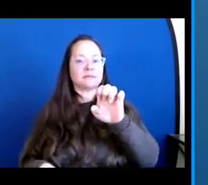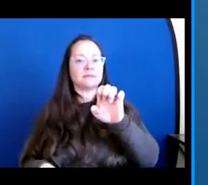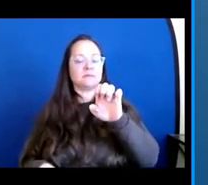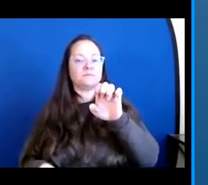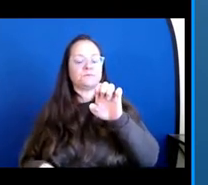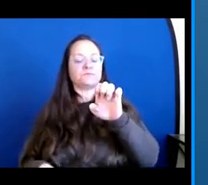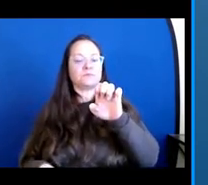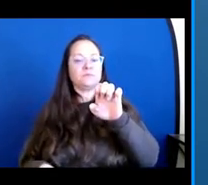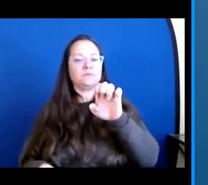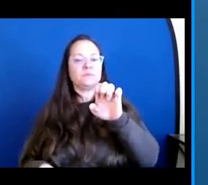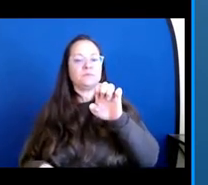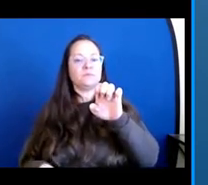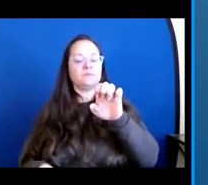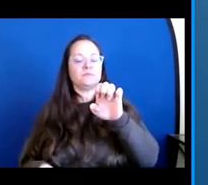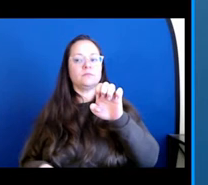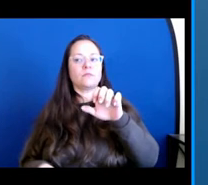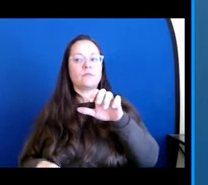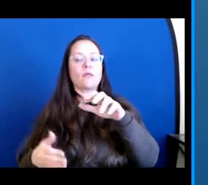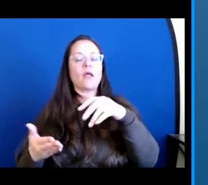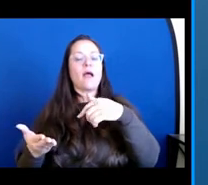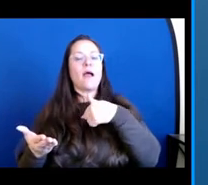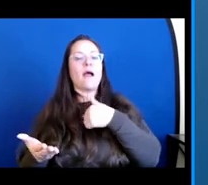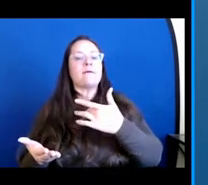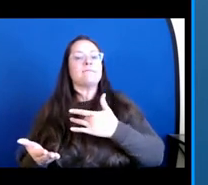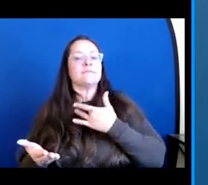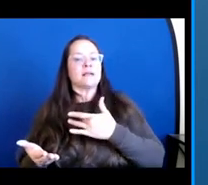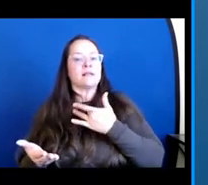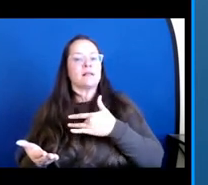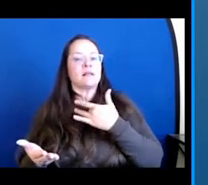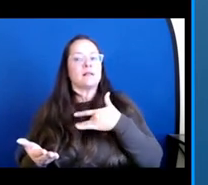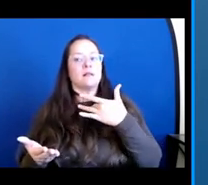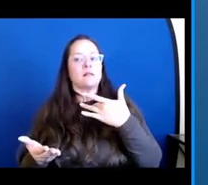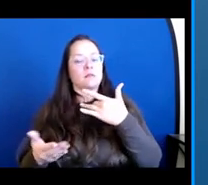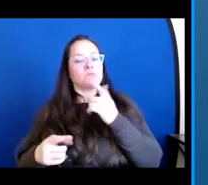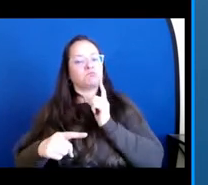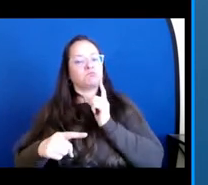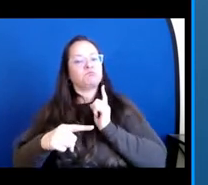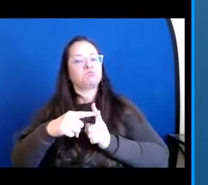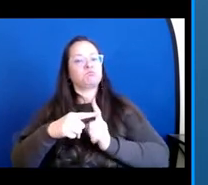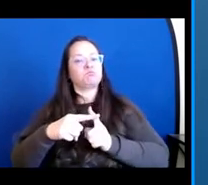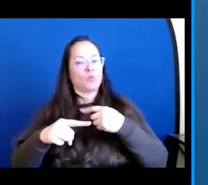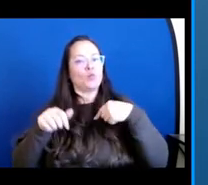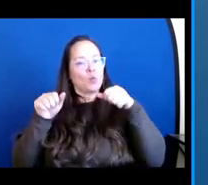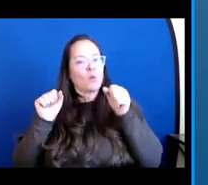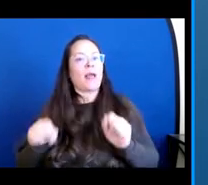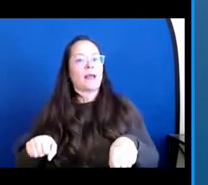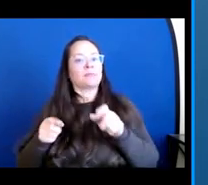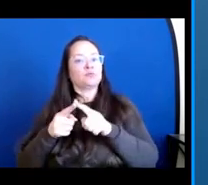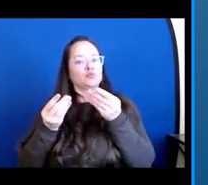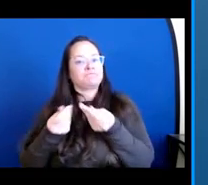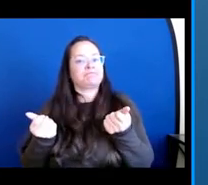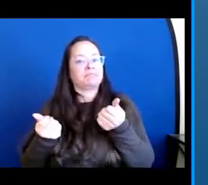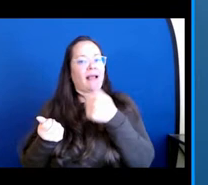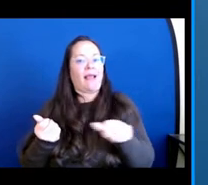um that I feel good that we will be able to mitigate any challenges